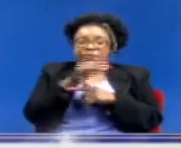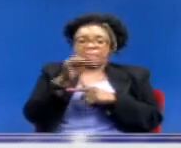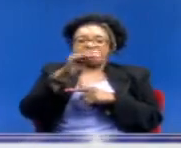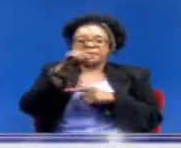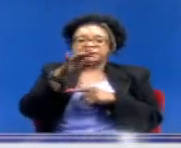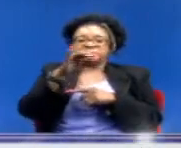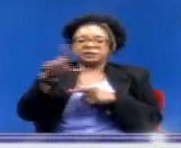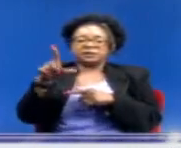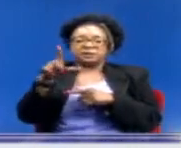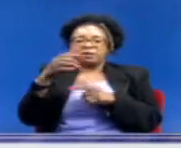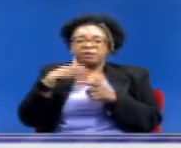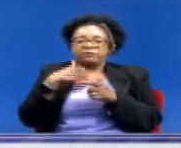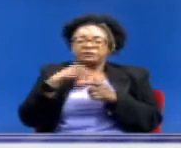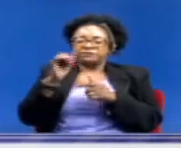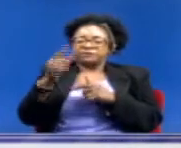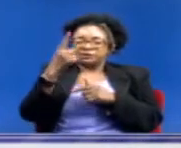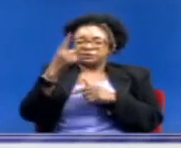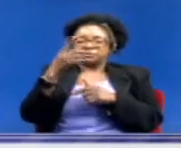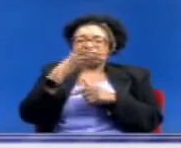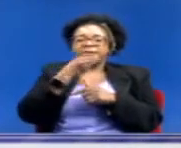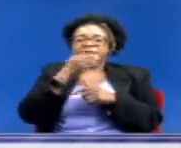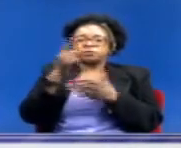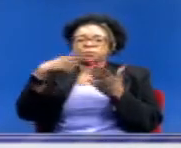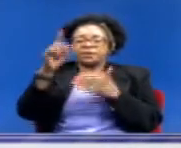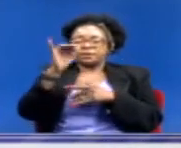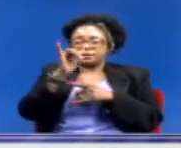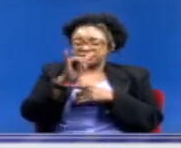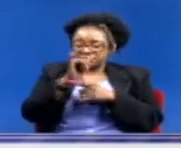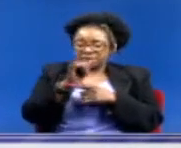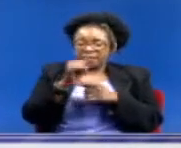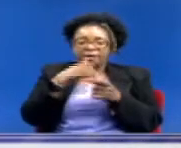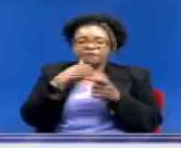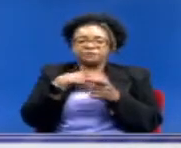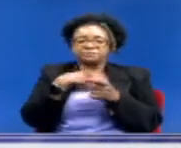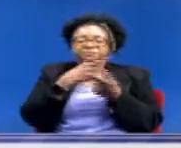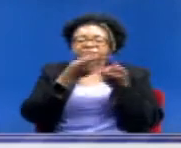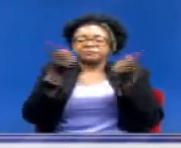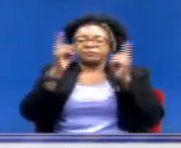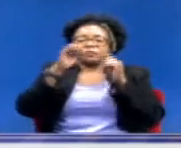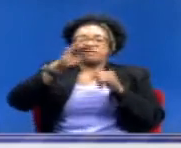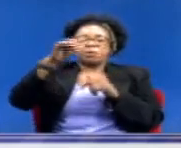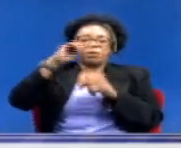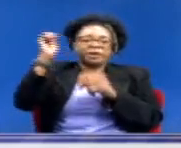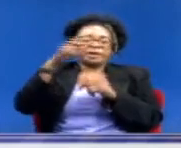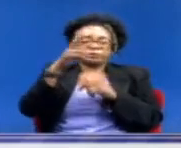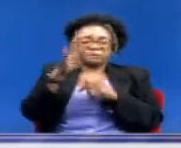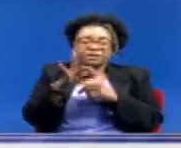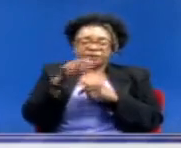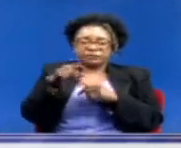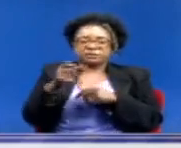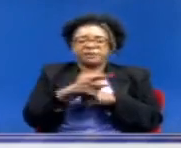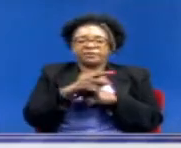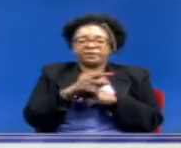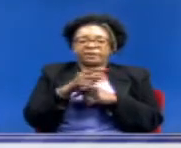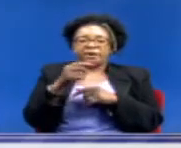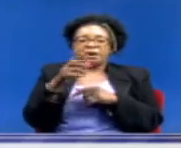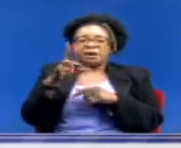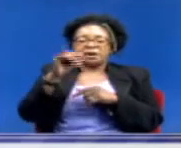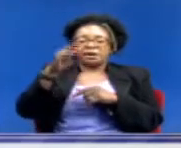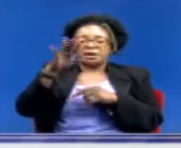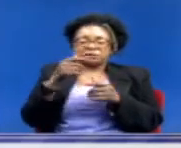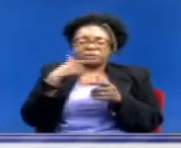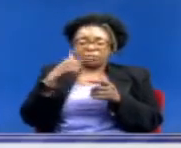by being the first men to wingsuit fly around Mount Kenya on the 23rd of this month. Now, our reporter Elijah Uko caught up with